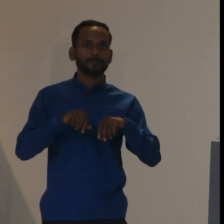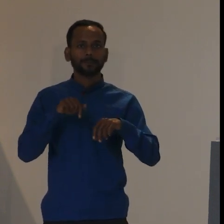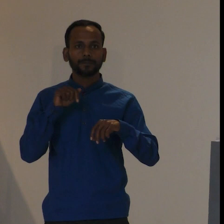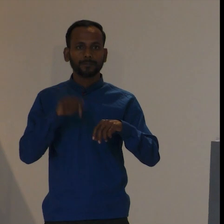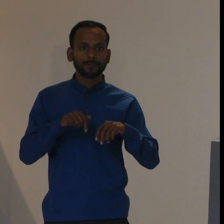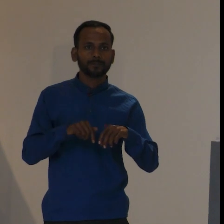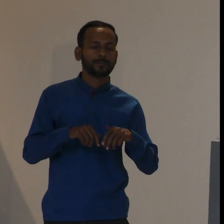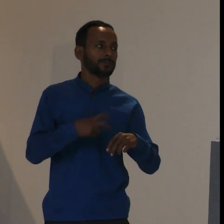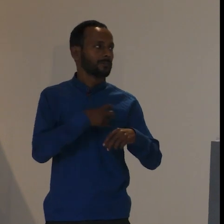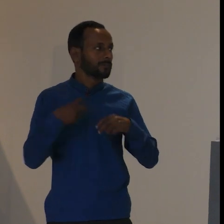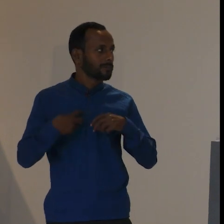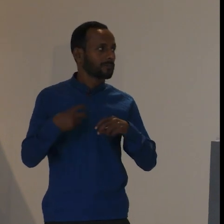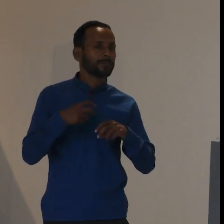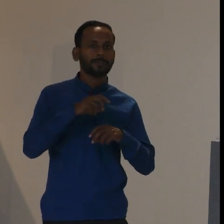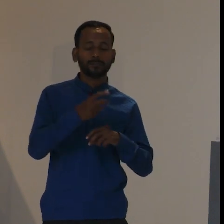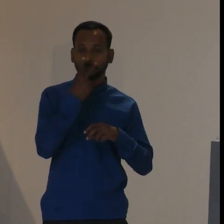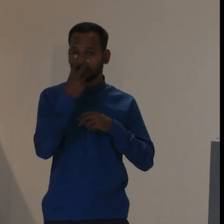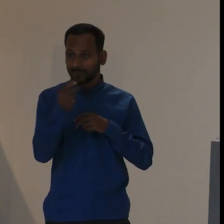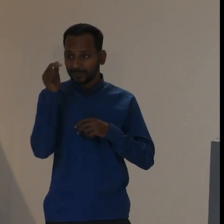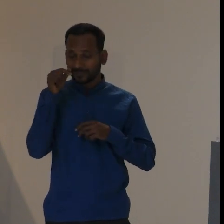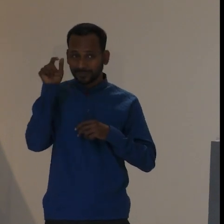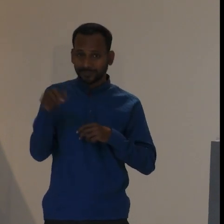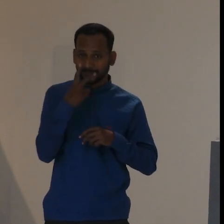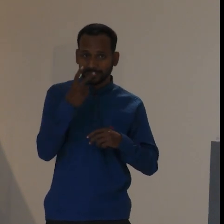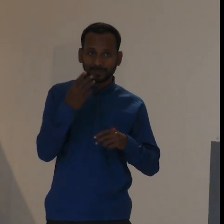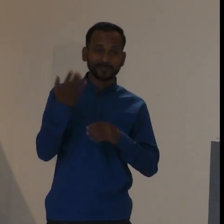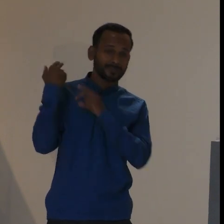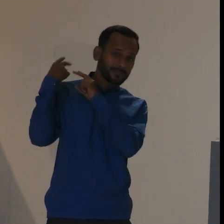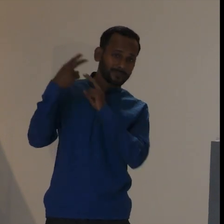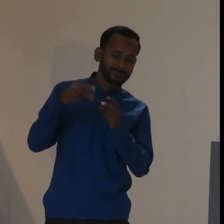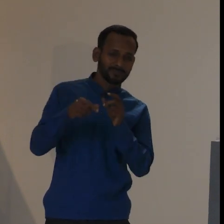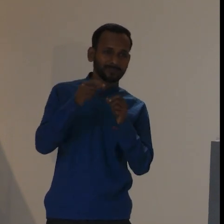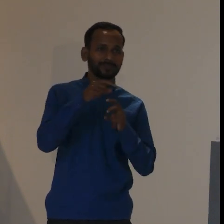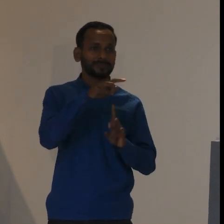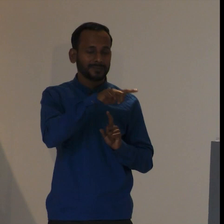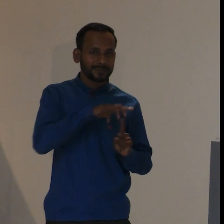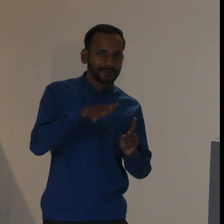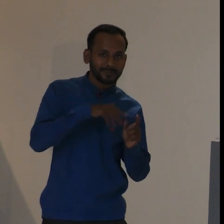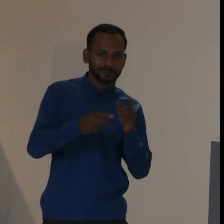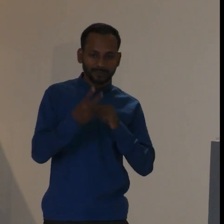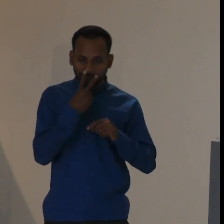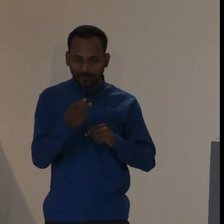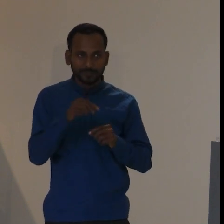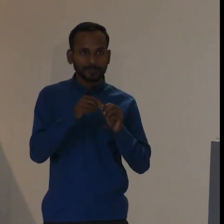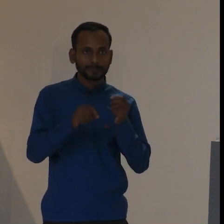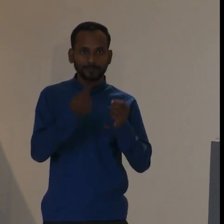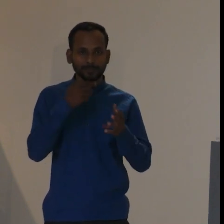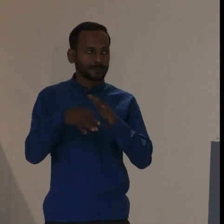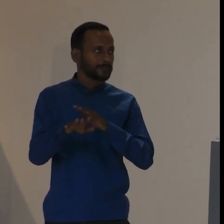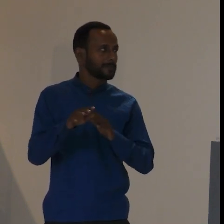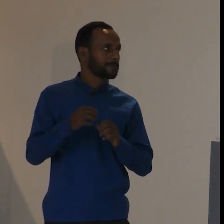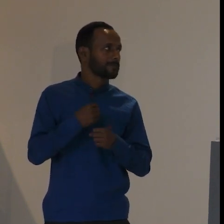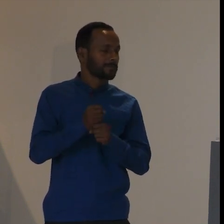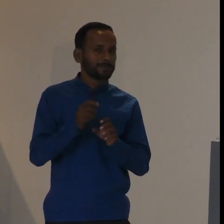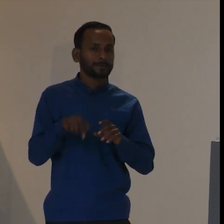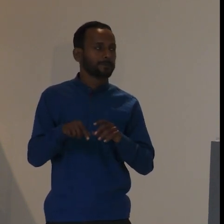my co-host, she looks at deities of disease, traditional folk medicine as an anthropologist, and plus when we are doing